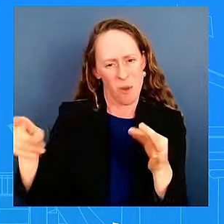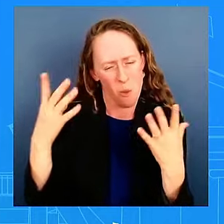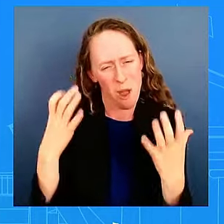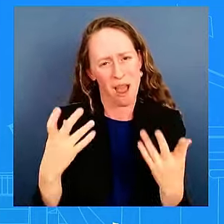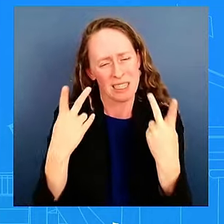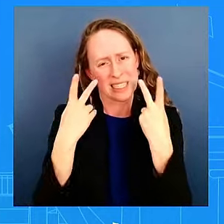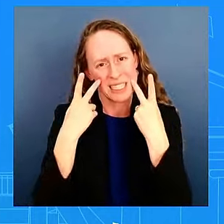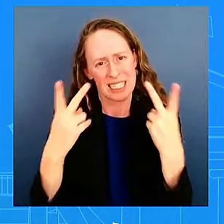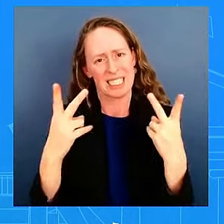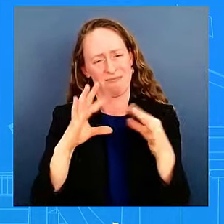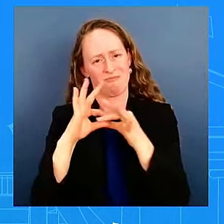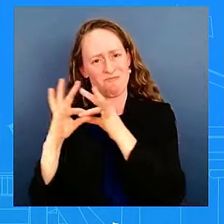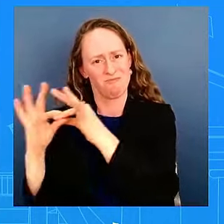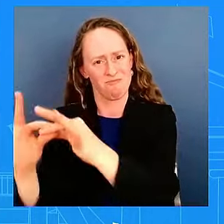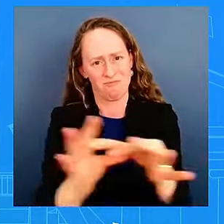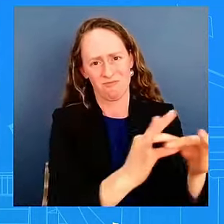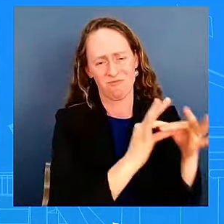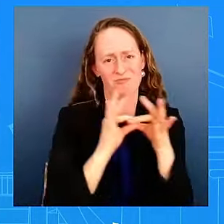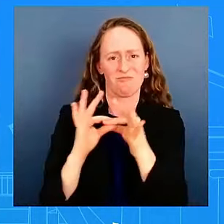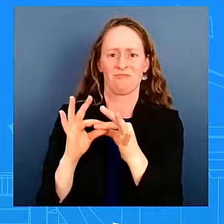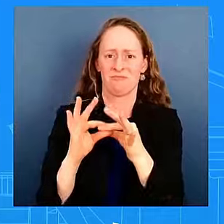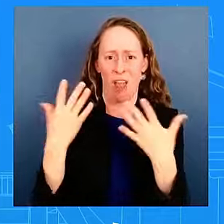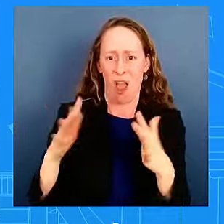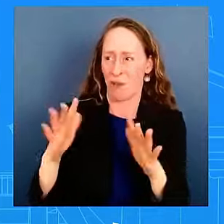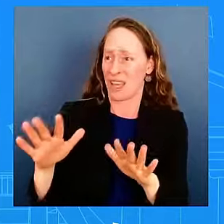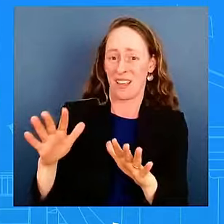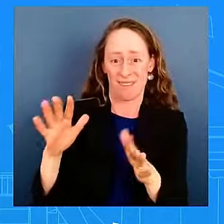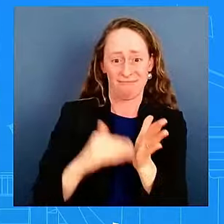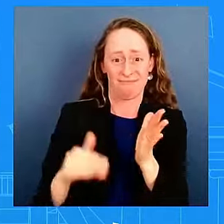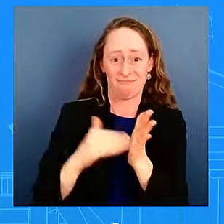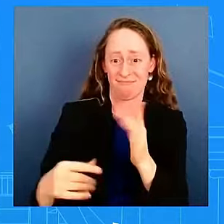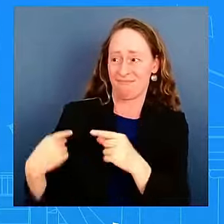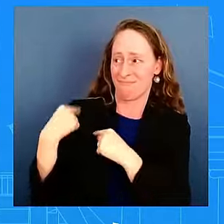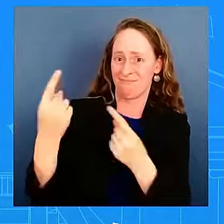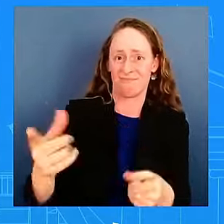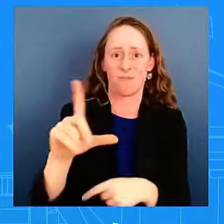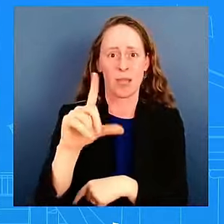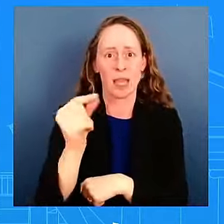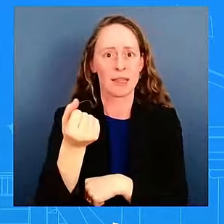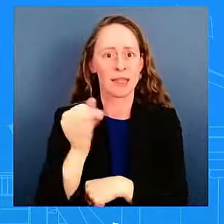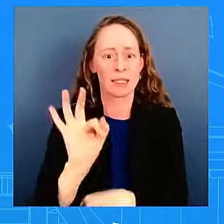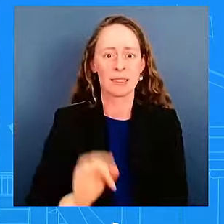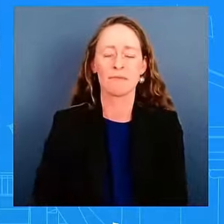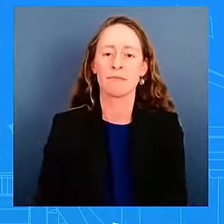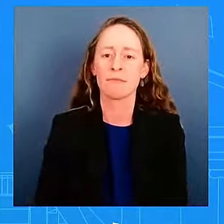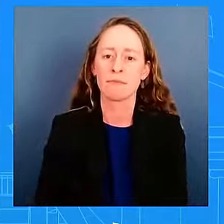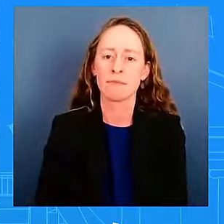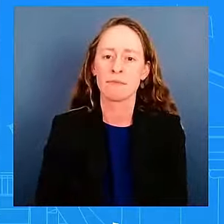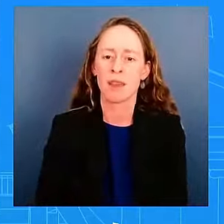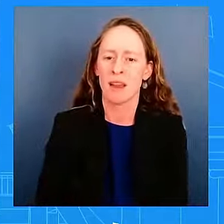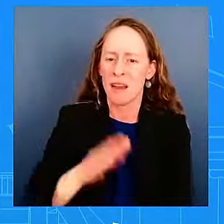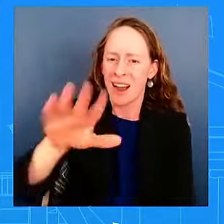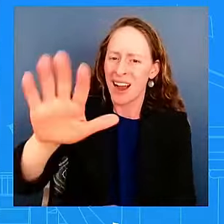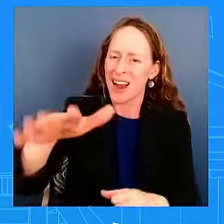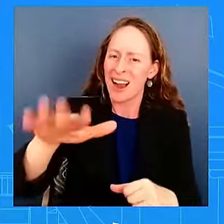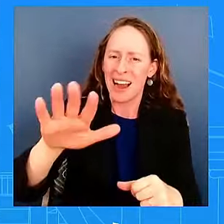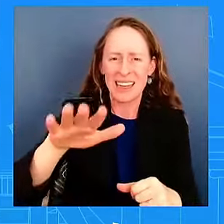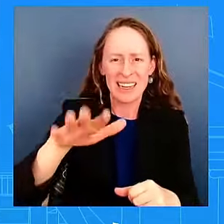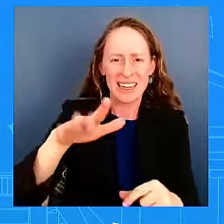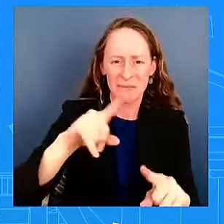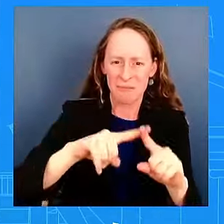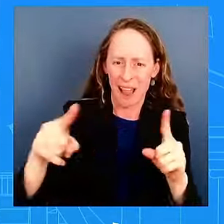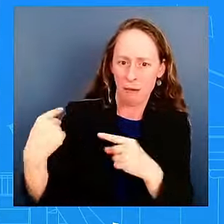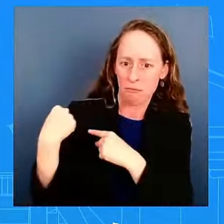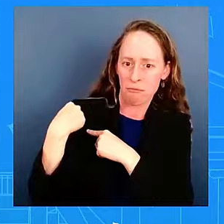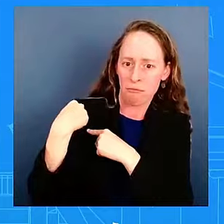2019. It'd be really hard to do, though, if you're trying to make a shift away from what has been the platform of this